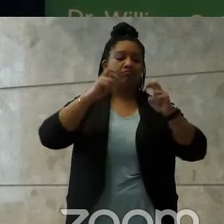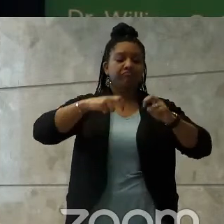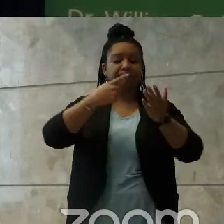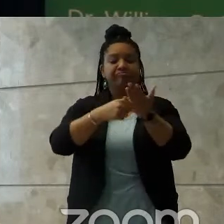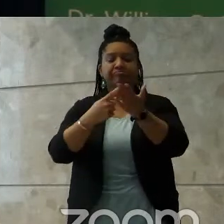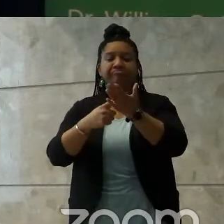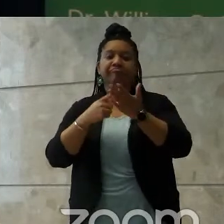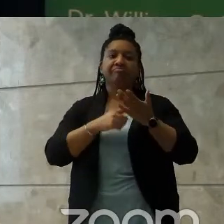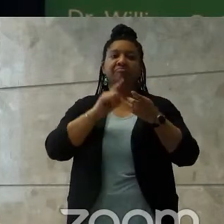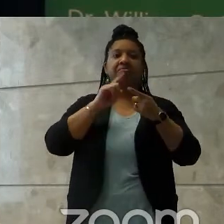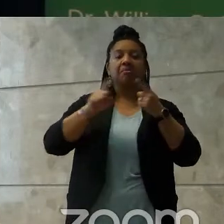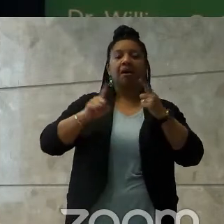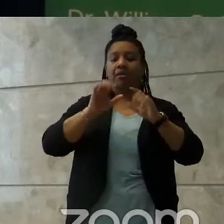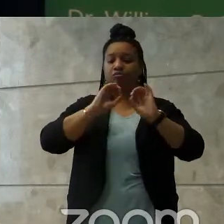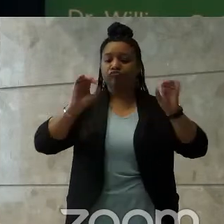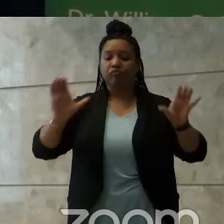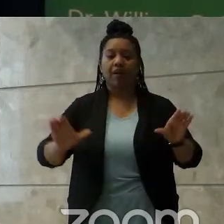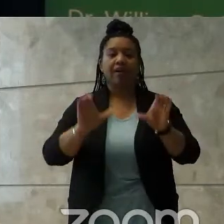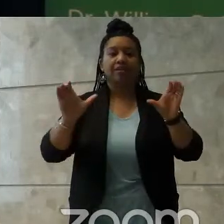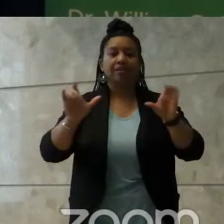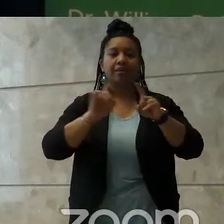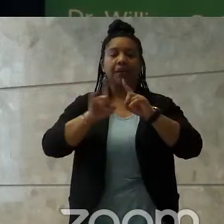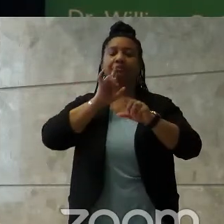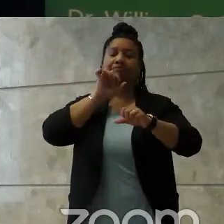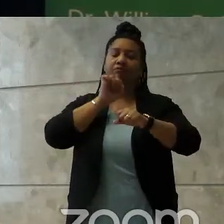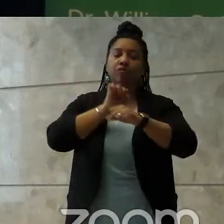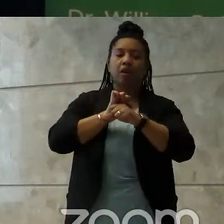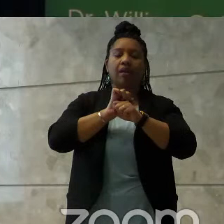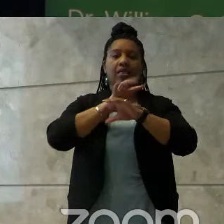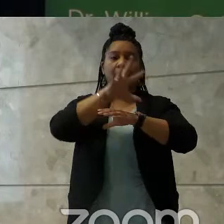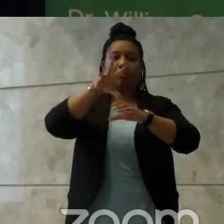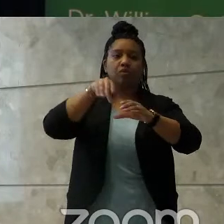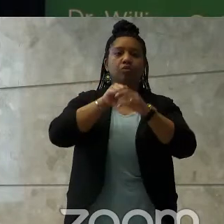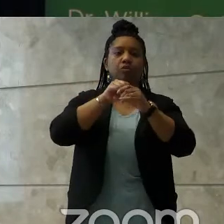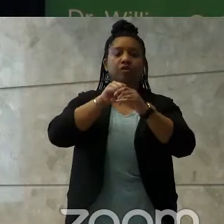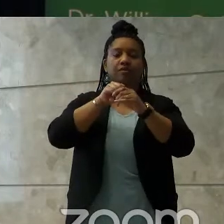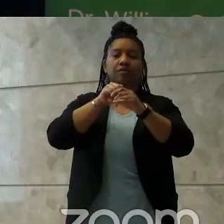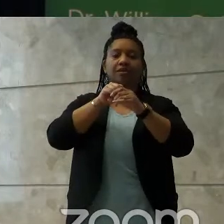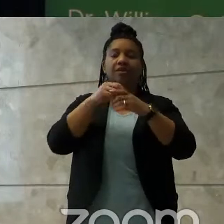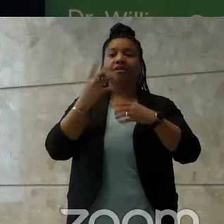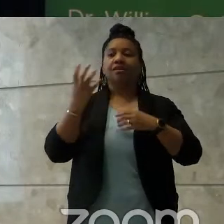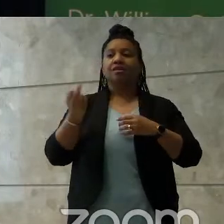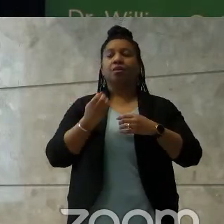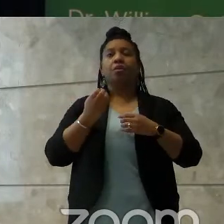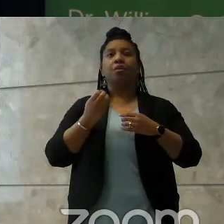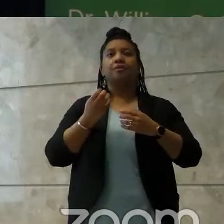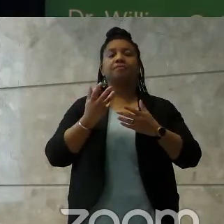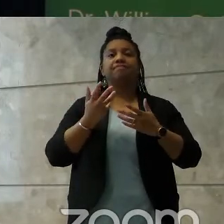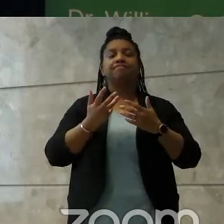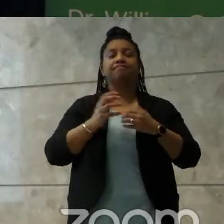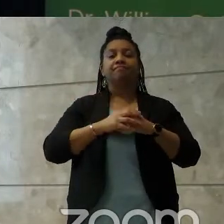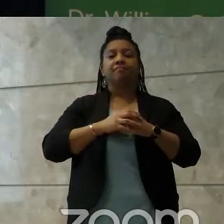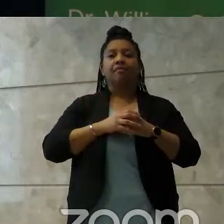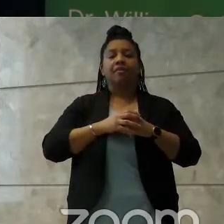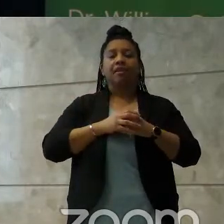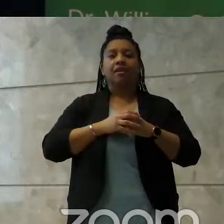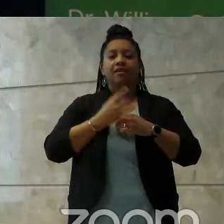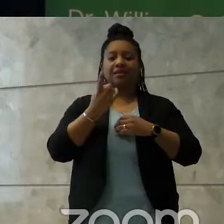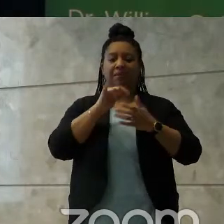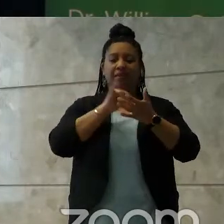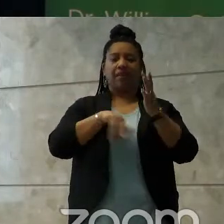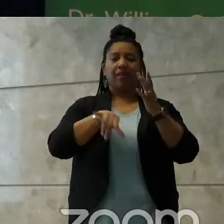not be about it inclusion, but real inclusion. And so one that changes the